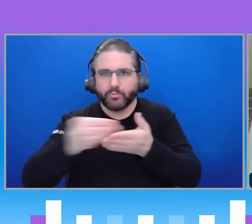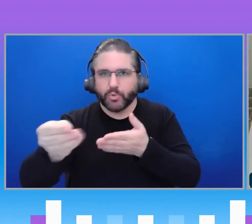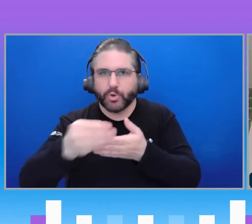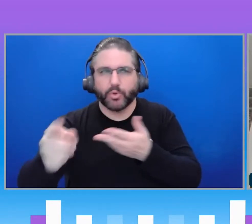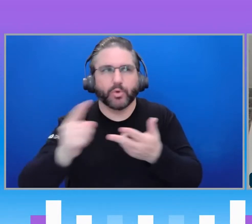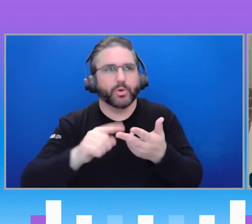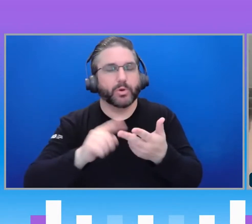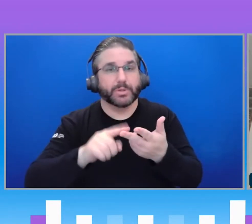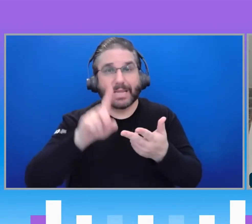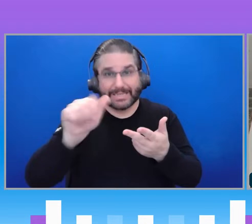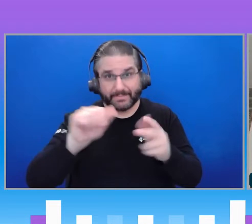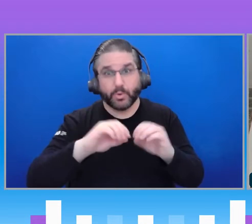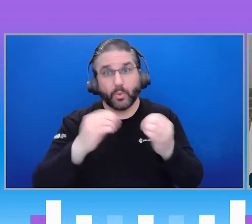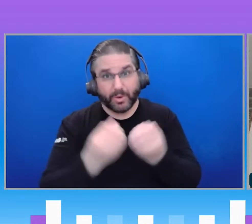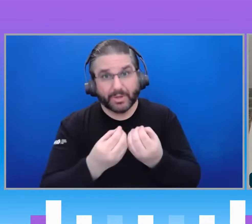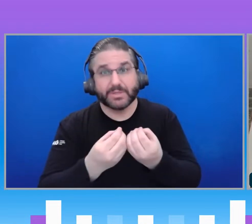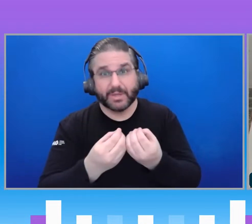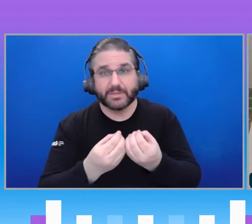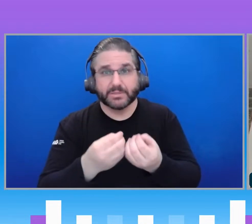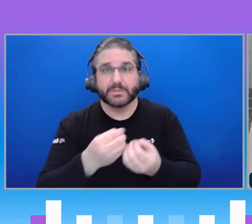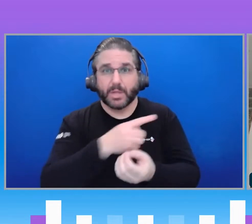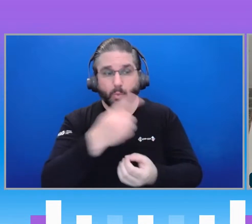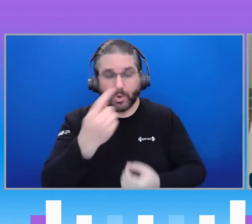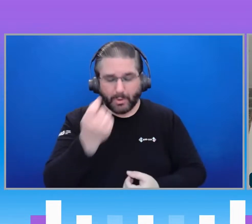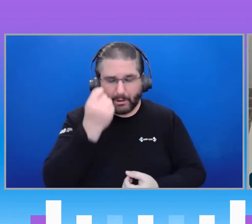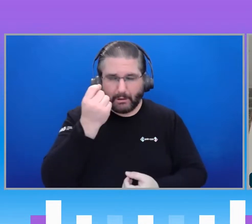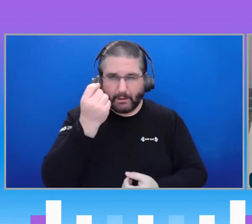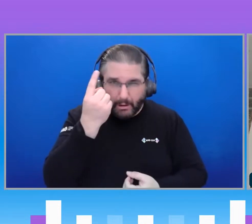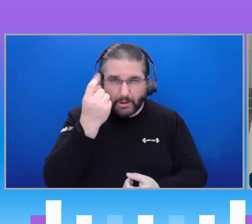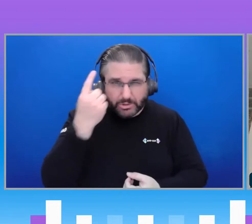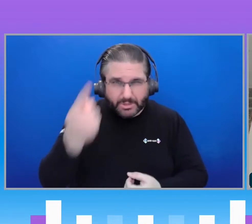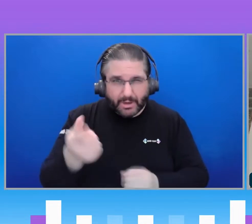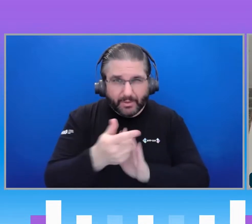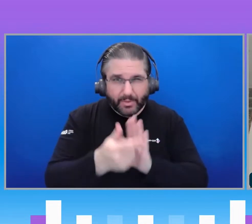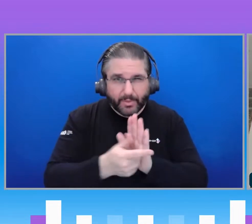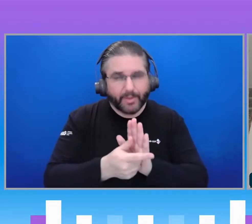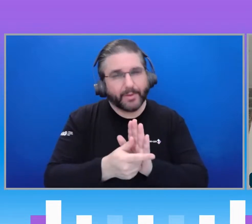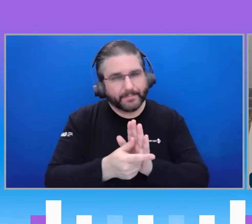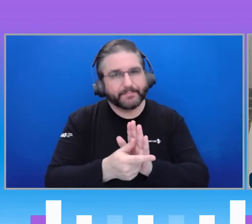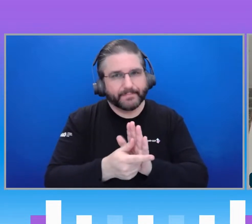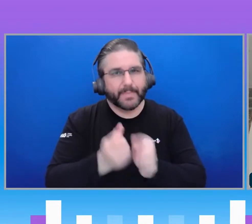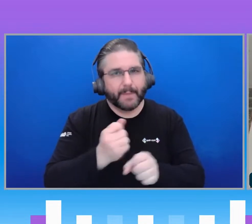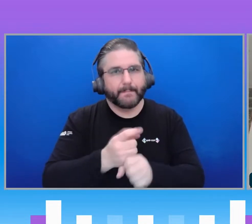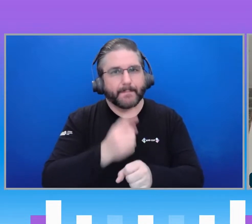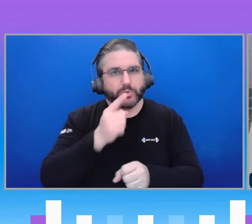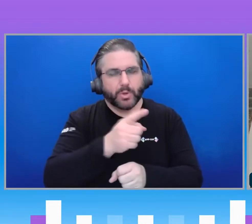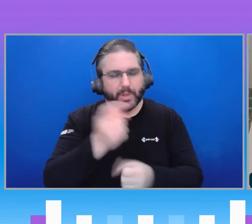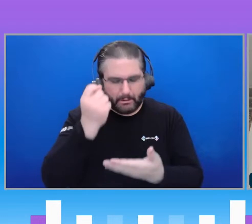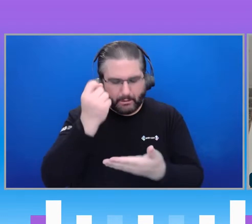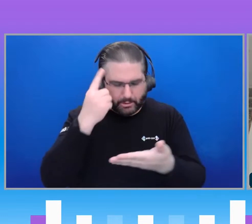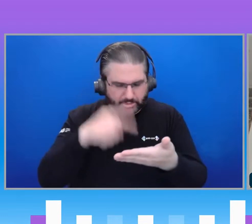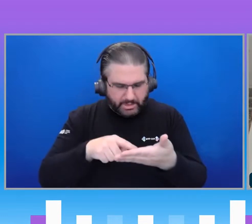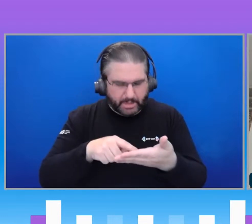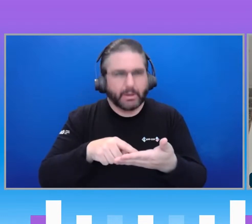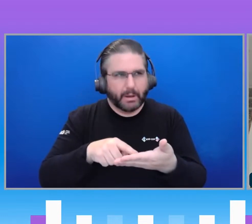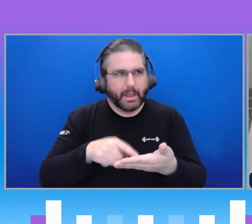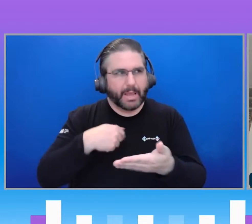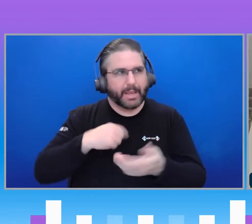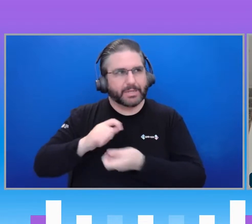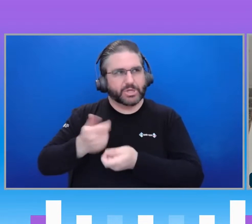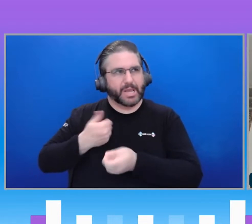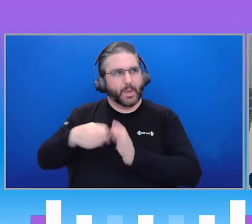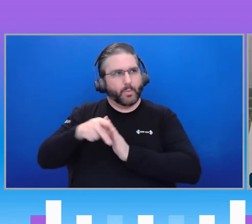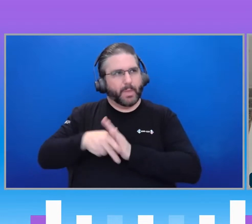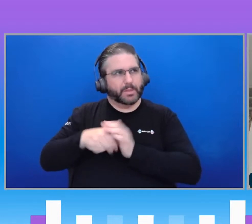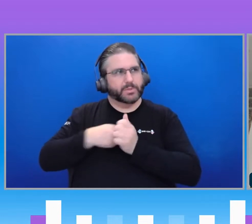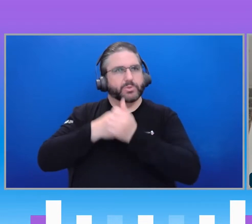to really understand to be sure that they are in line with what the legislation requires. So we